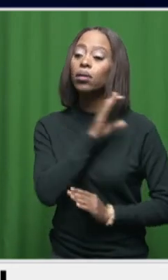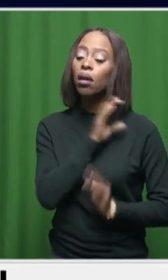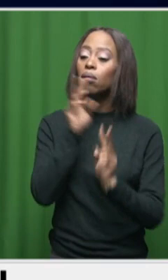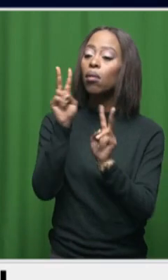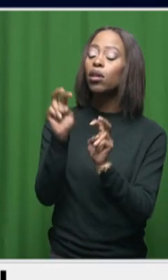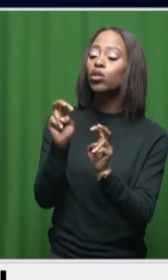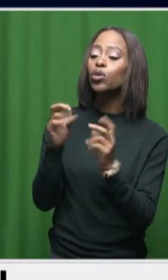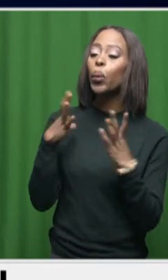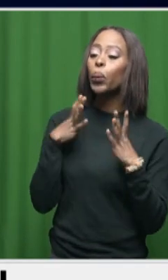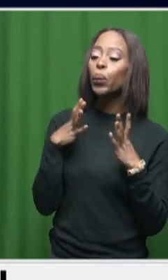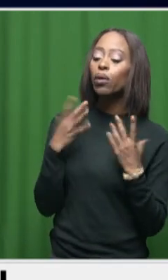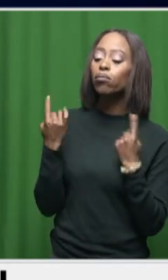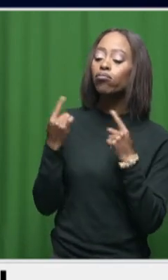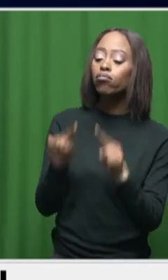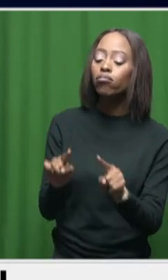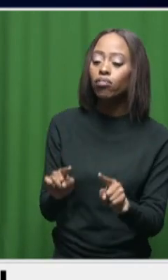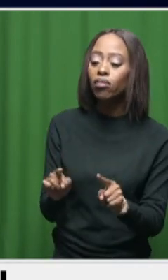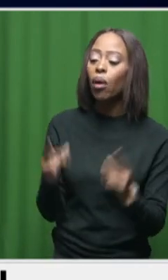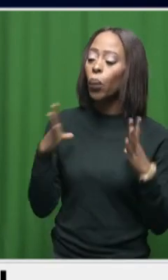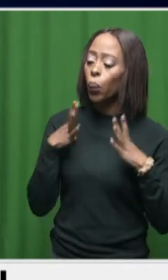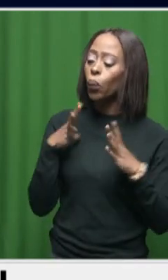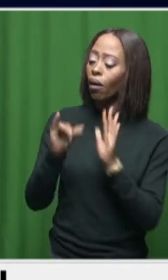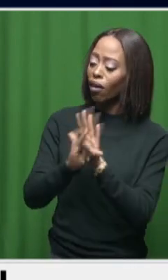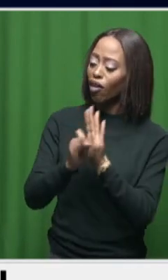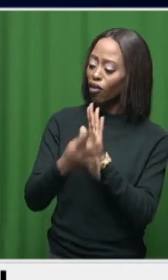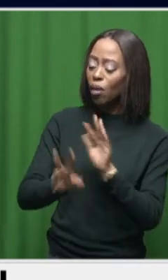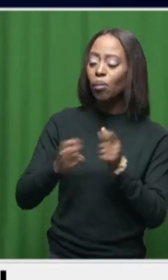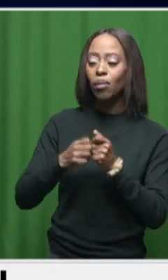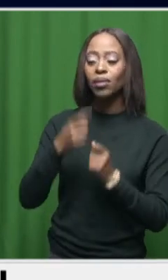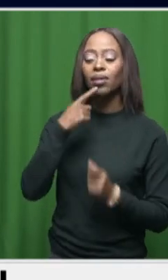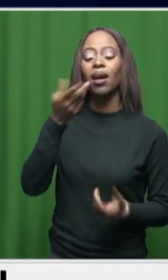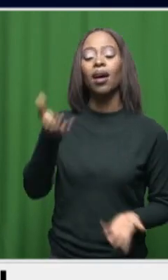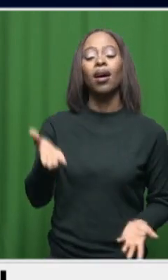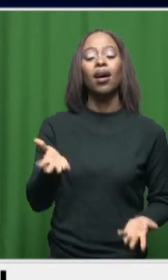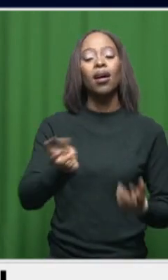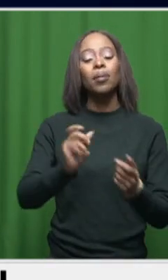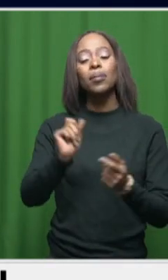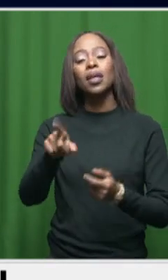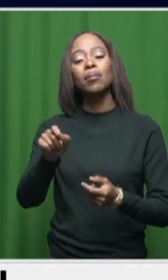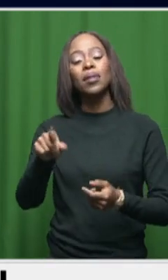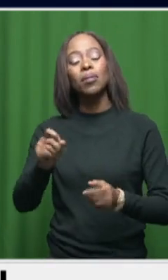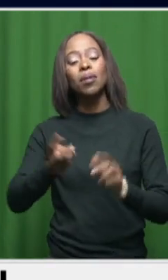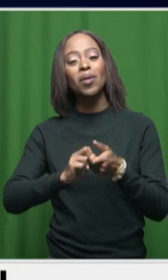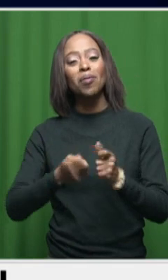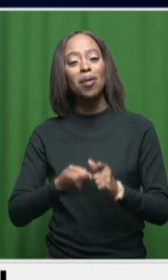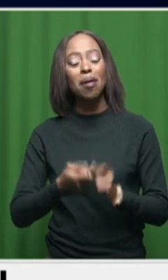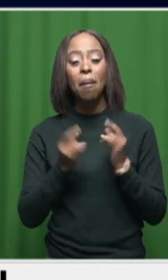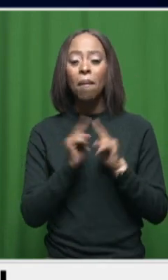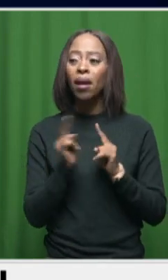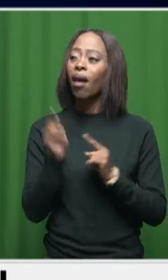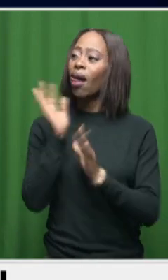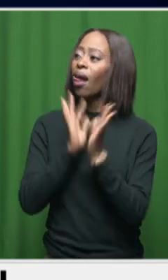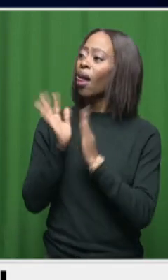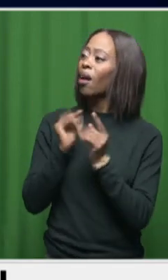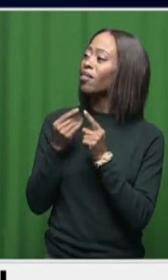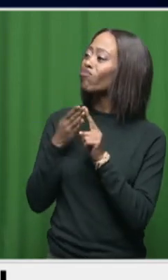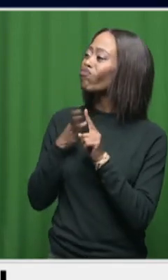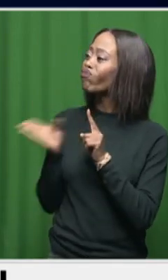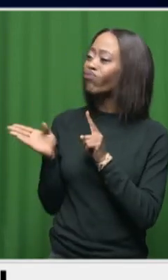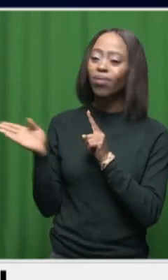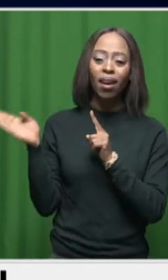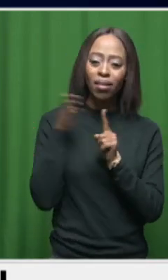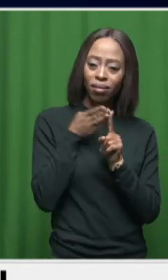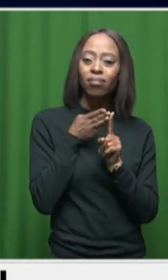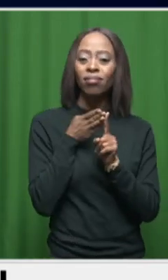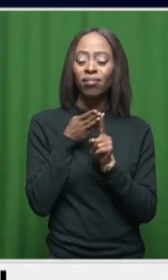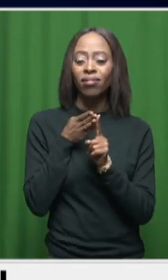issue when you walk through the door. You can have a look at it and you can say, oh, the problem is there. And he's talking about something else. And eventually you have to